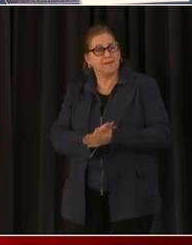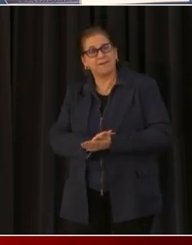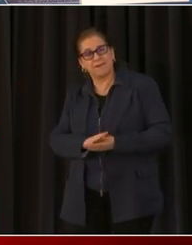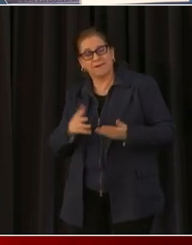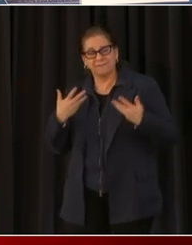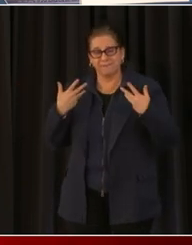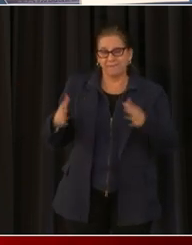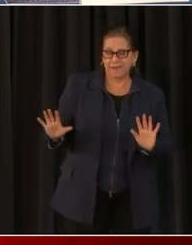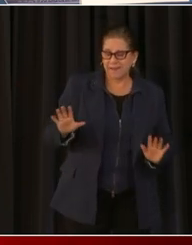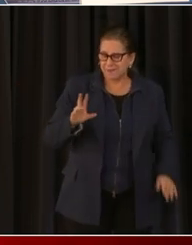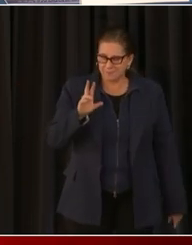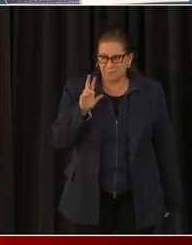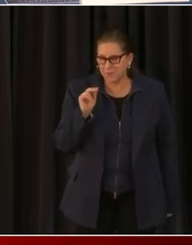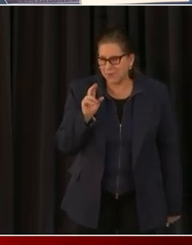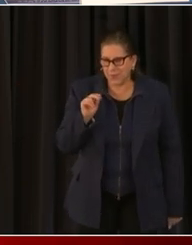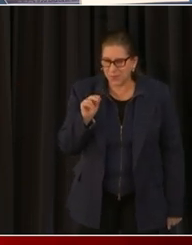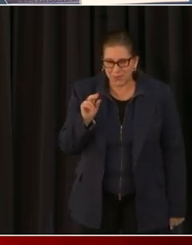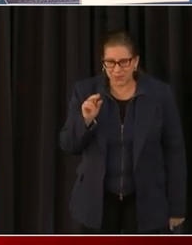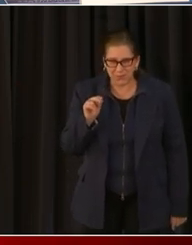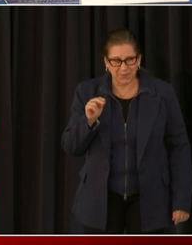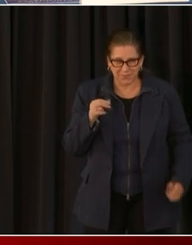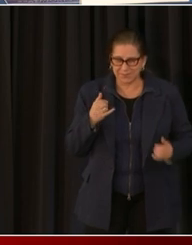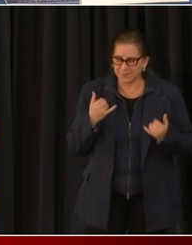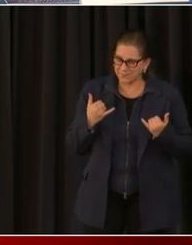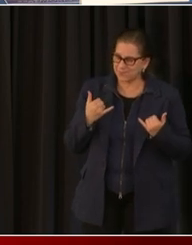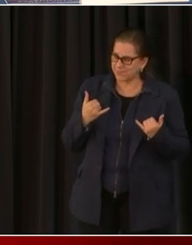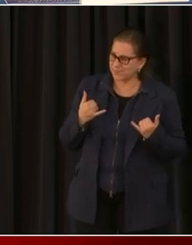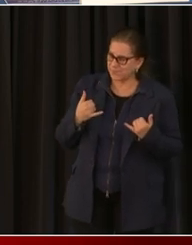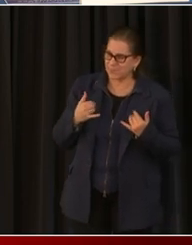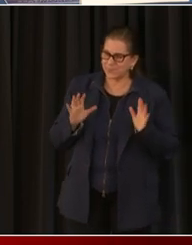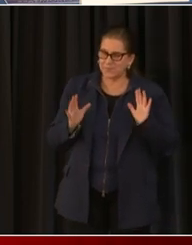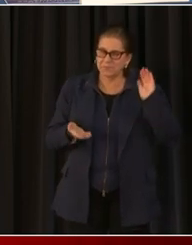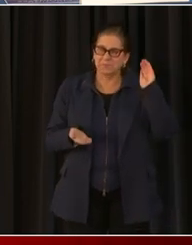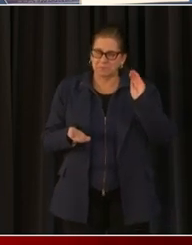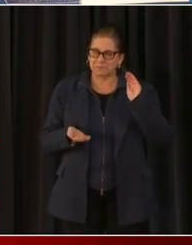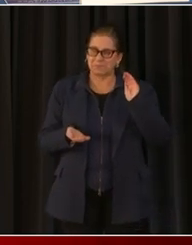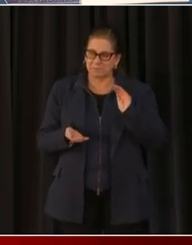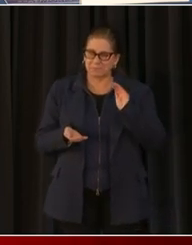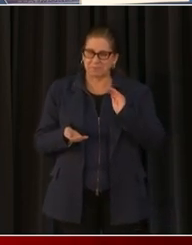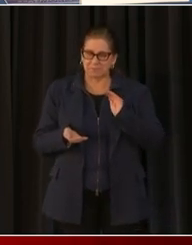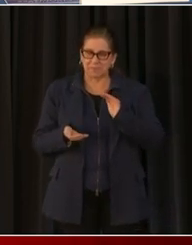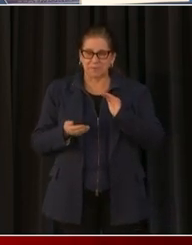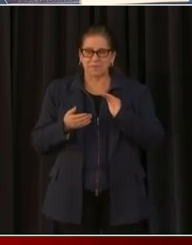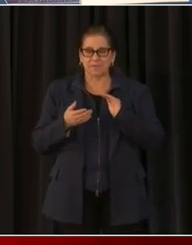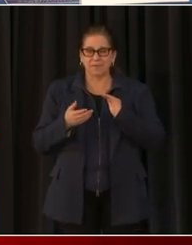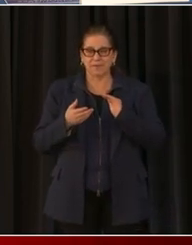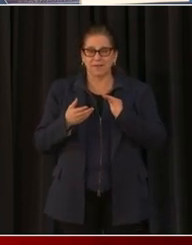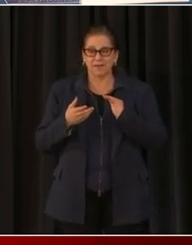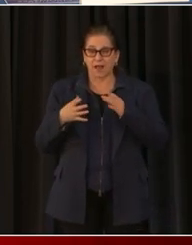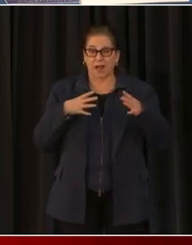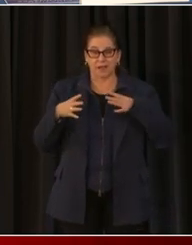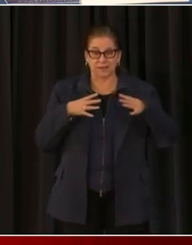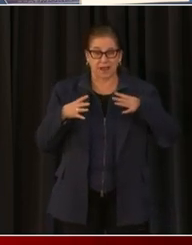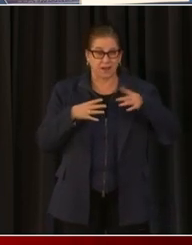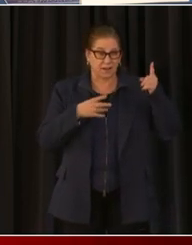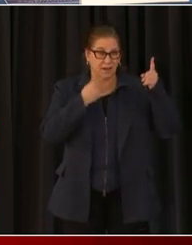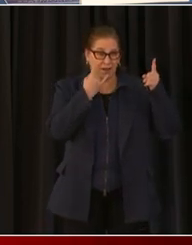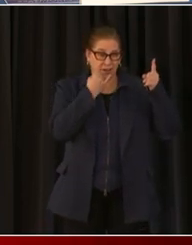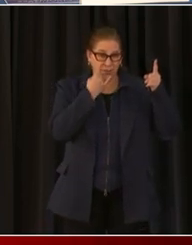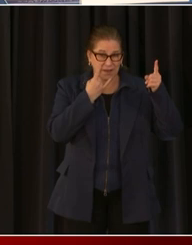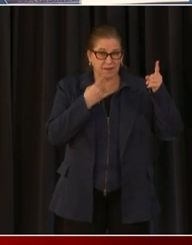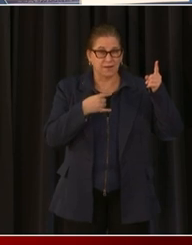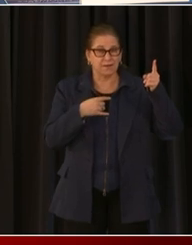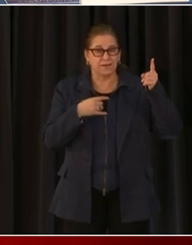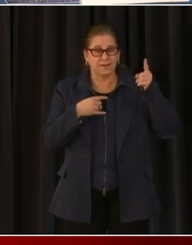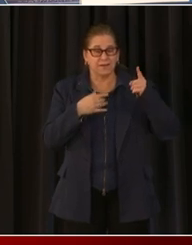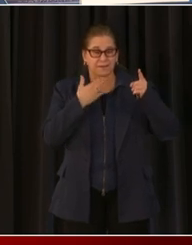as before Halloween, when we ask people to consider their activities, to be thoughtful about the things that they would participate in so